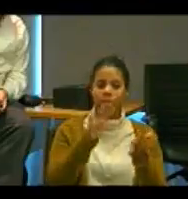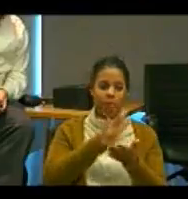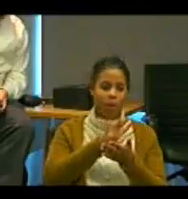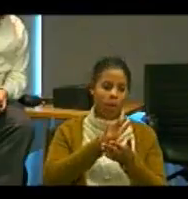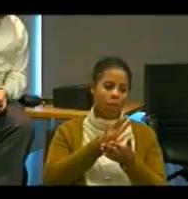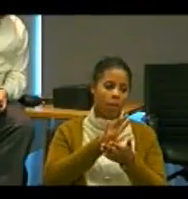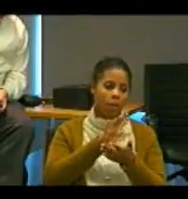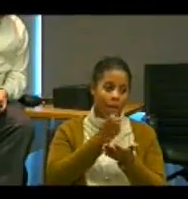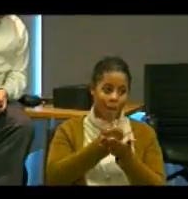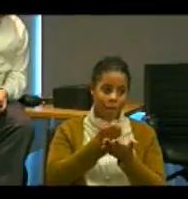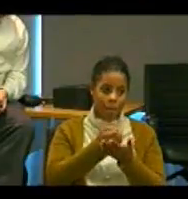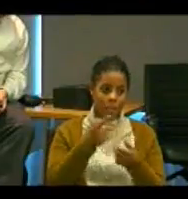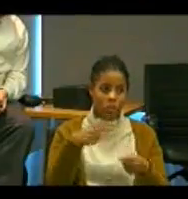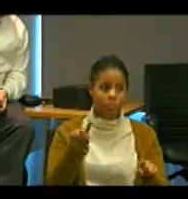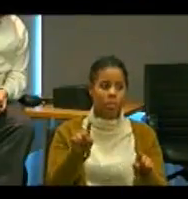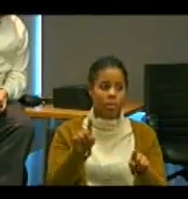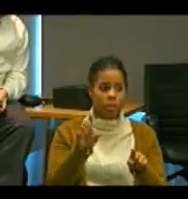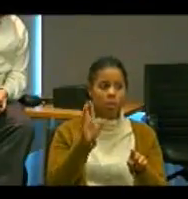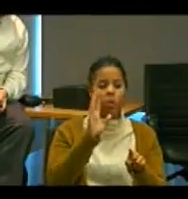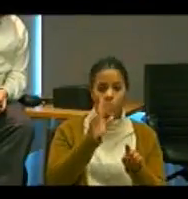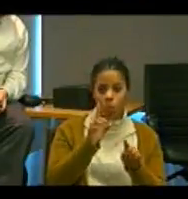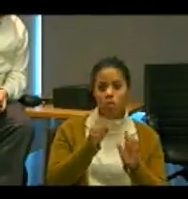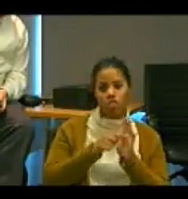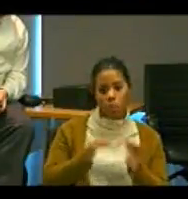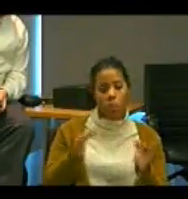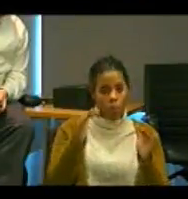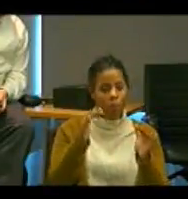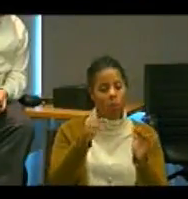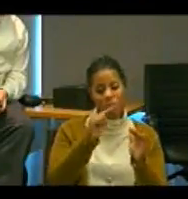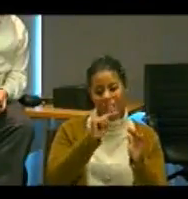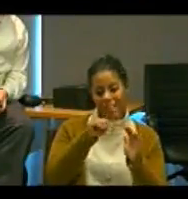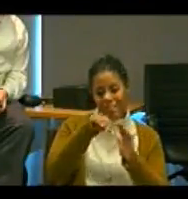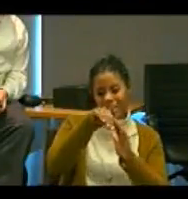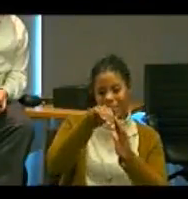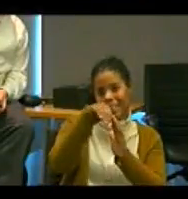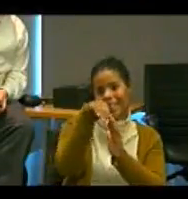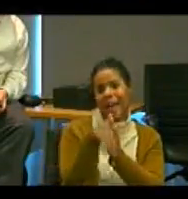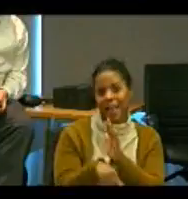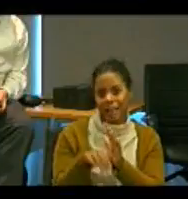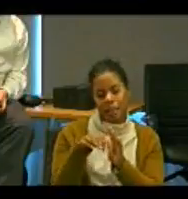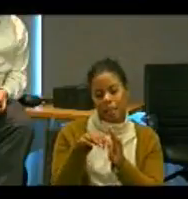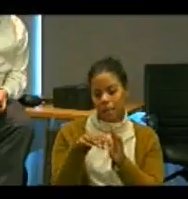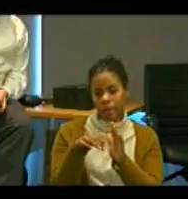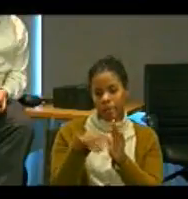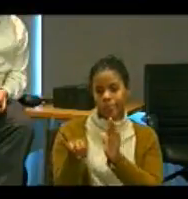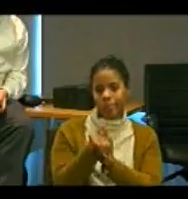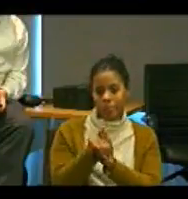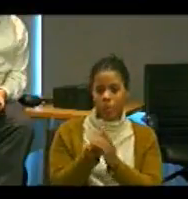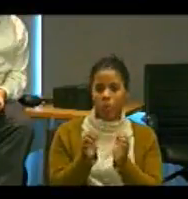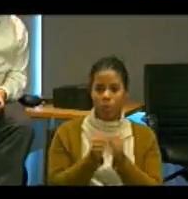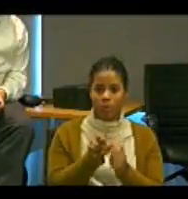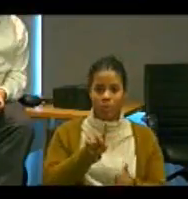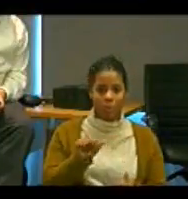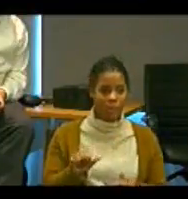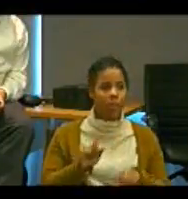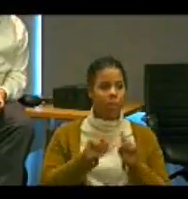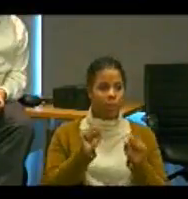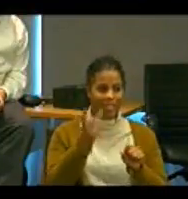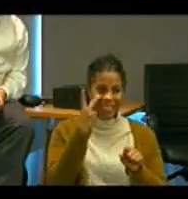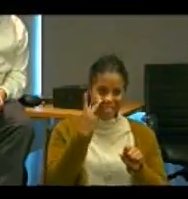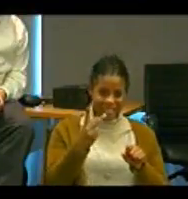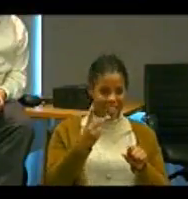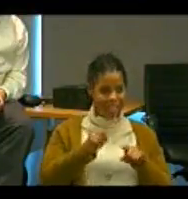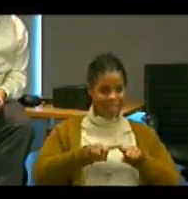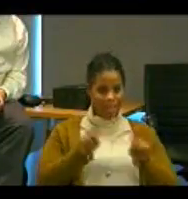experience declining likelihoods of being identified as having disabilities. But you also always see a disparity between white and black